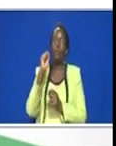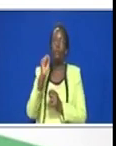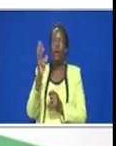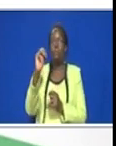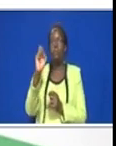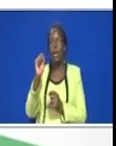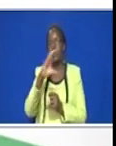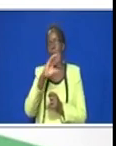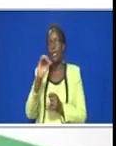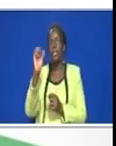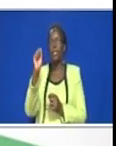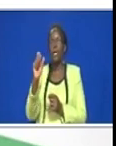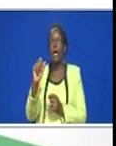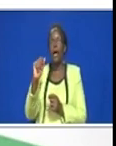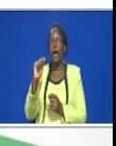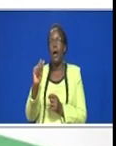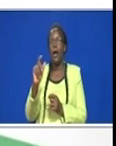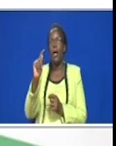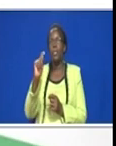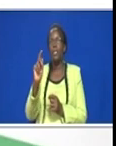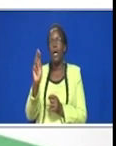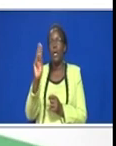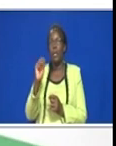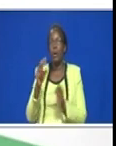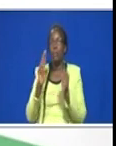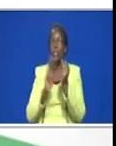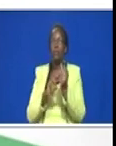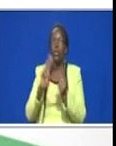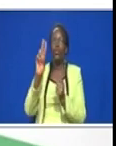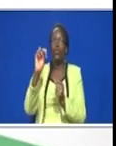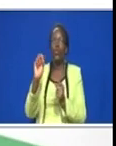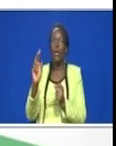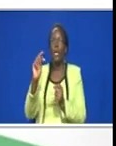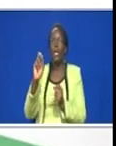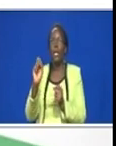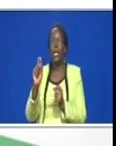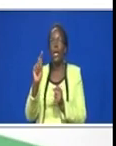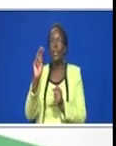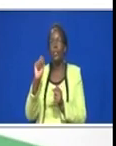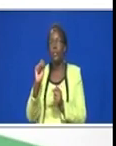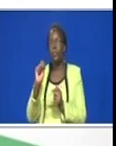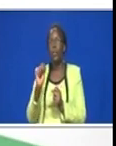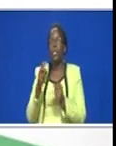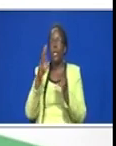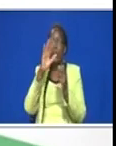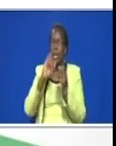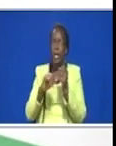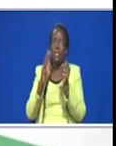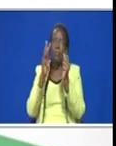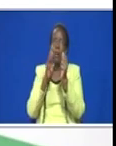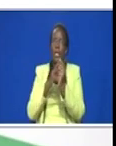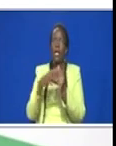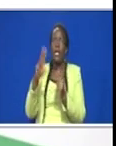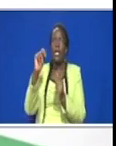then number 7, we have the Uranus. And then the last planet is the Neptune, which